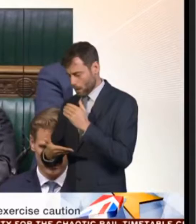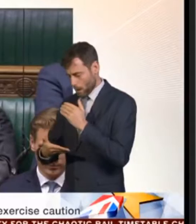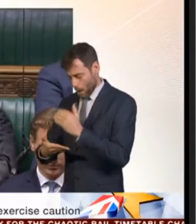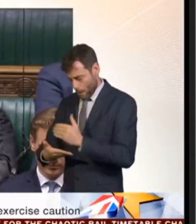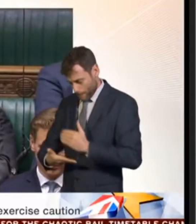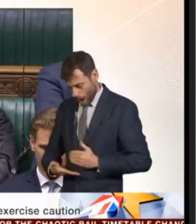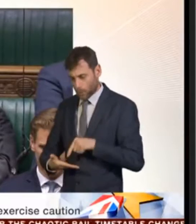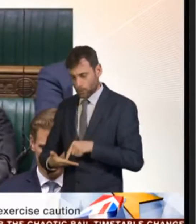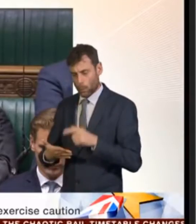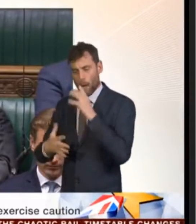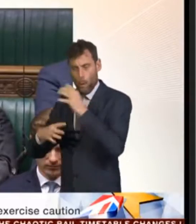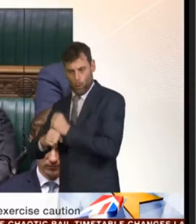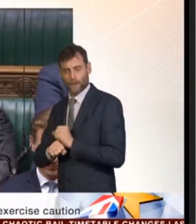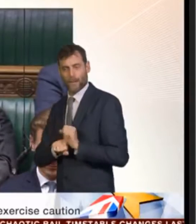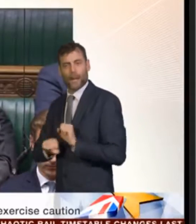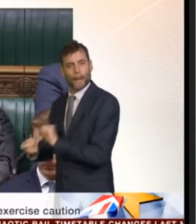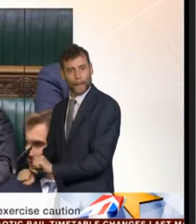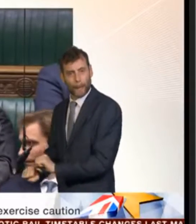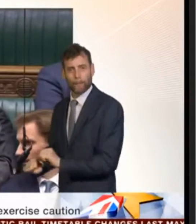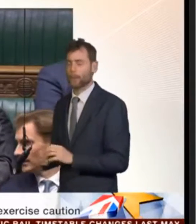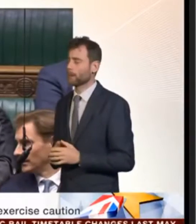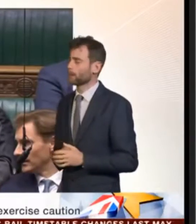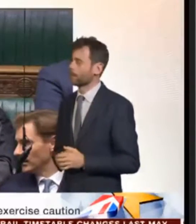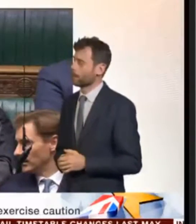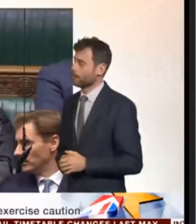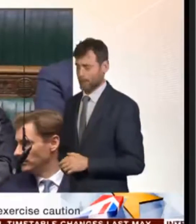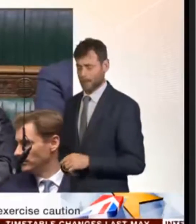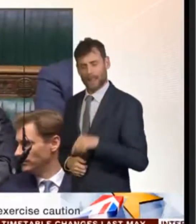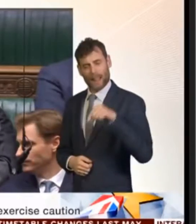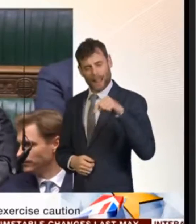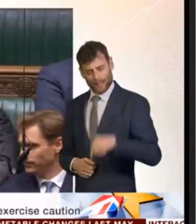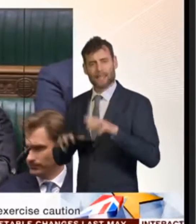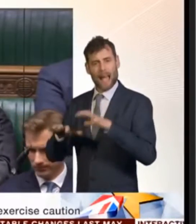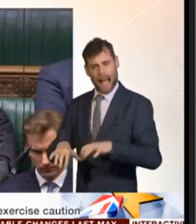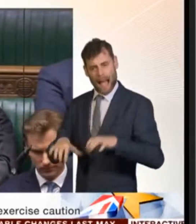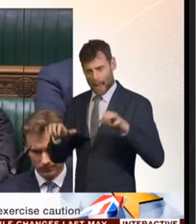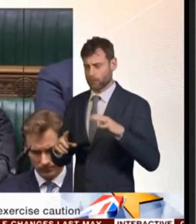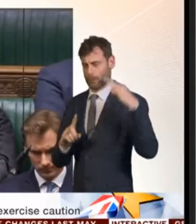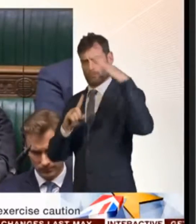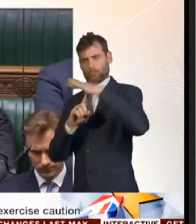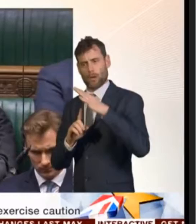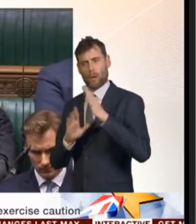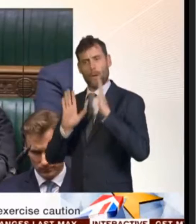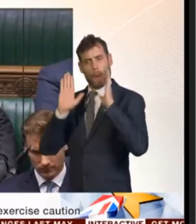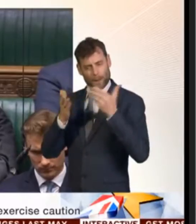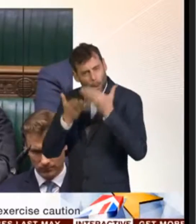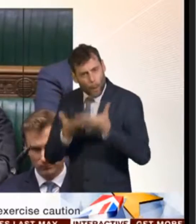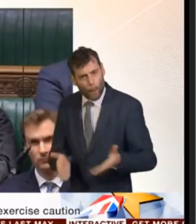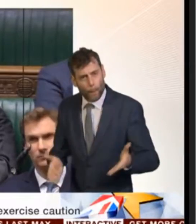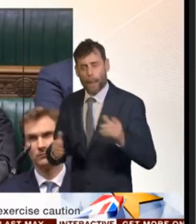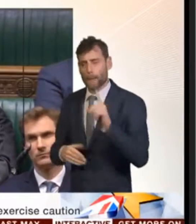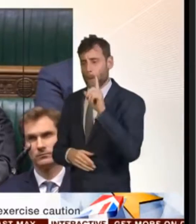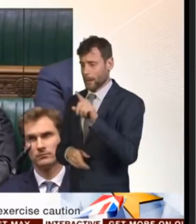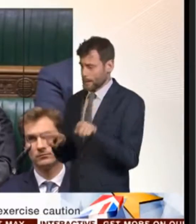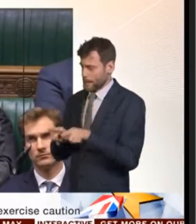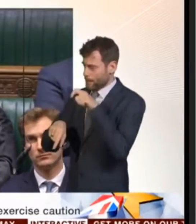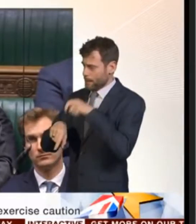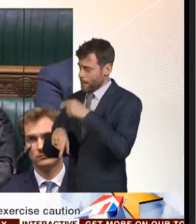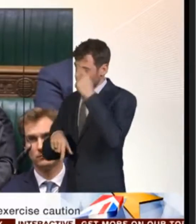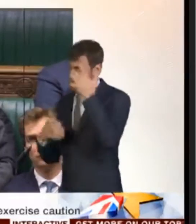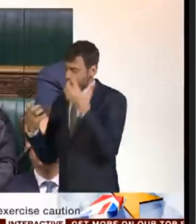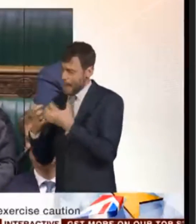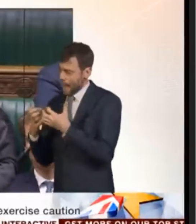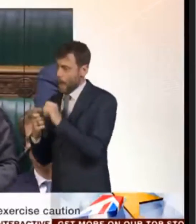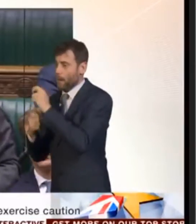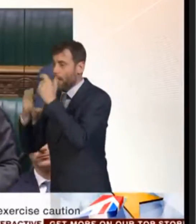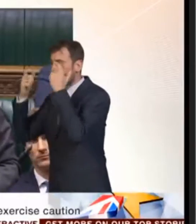be obeyed and that the attorney's legal advice should be confidential, ought to be protected,